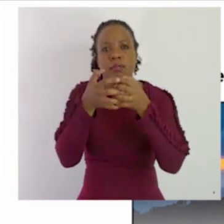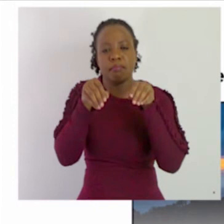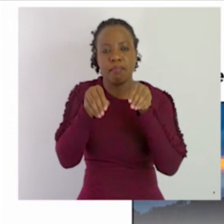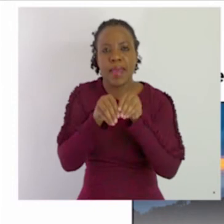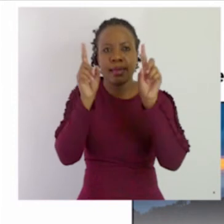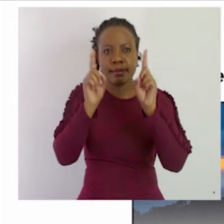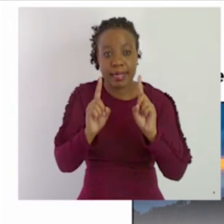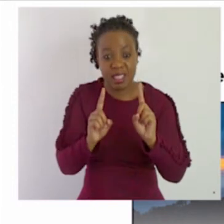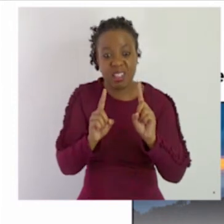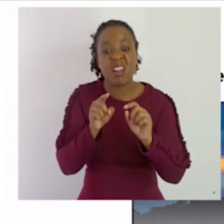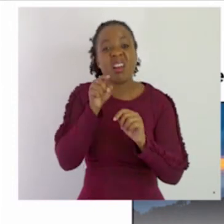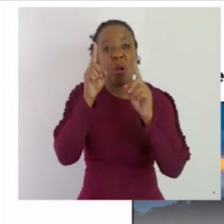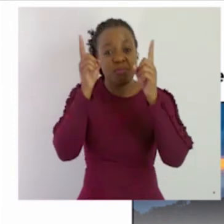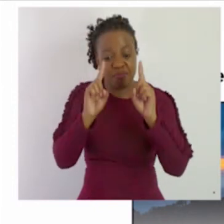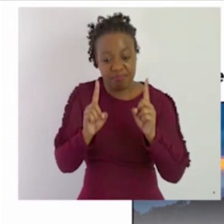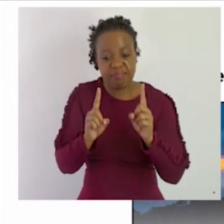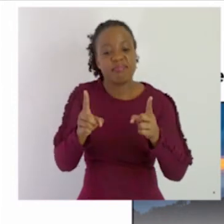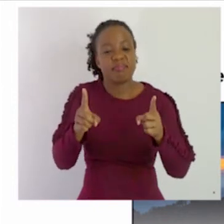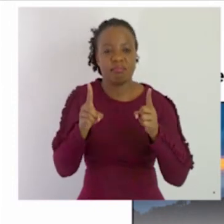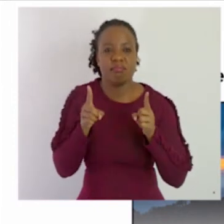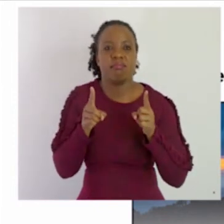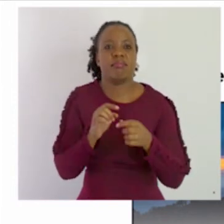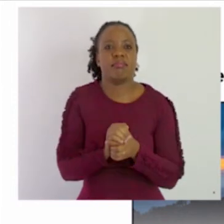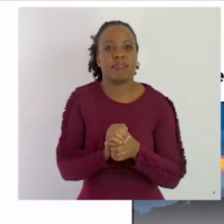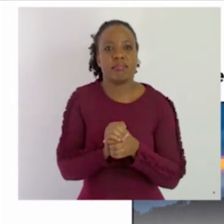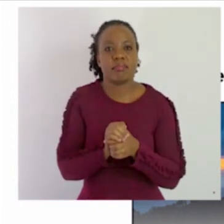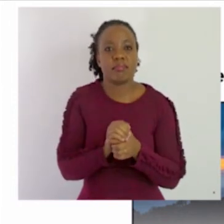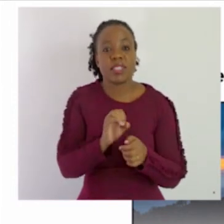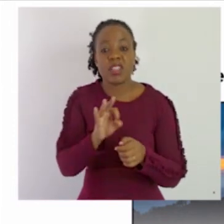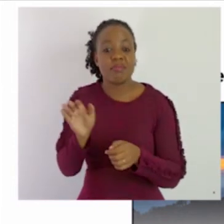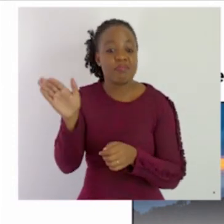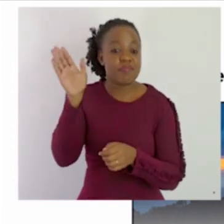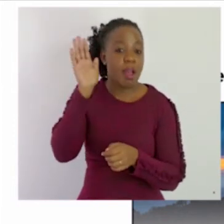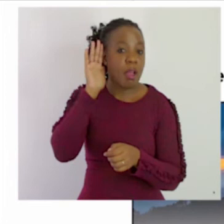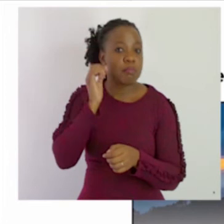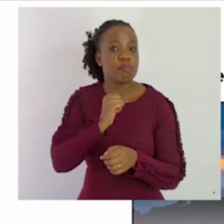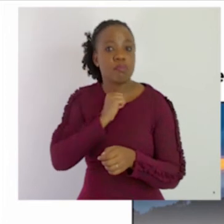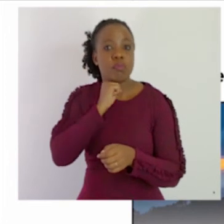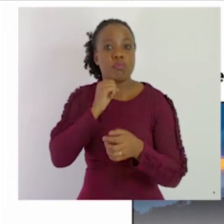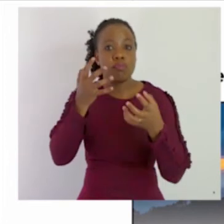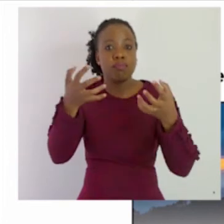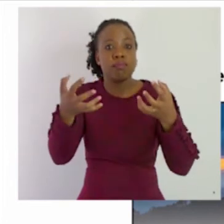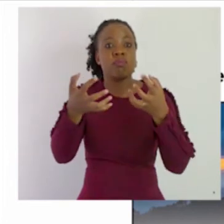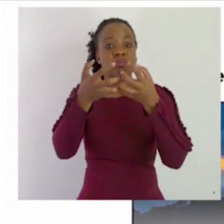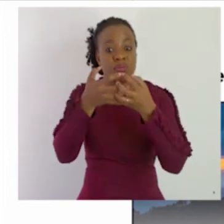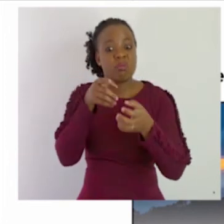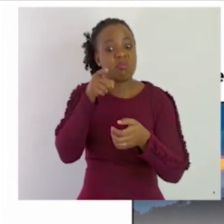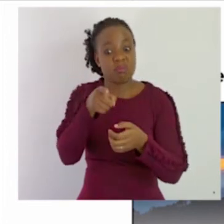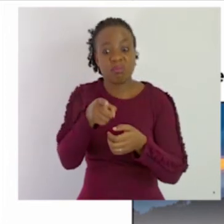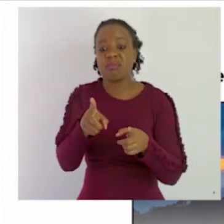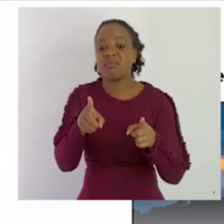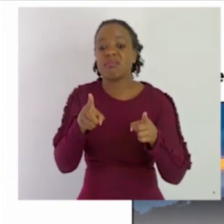lightning and are dangerous. If you hear sound from thunder, then you are in danger of